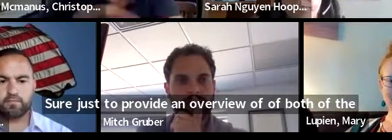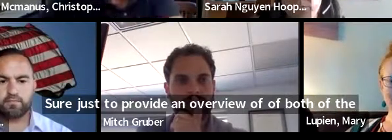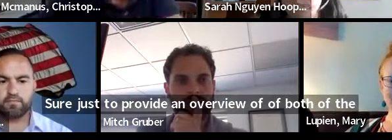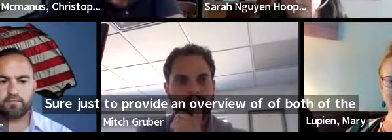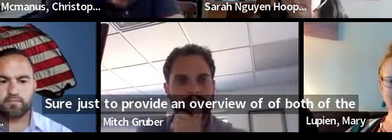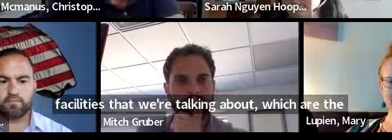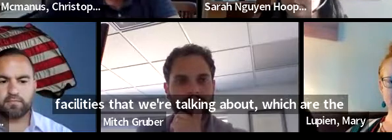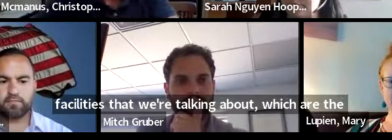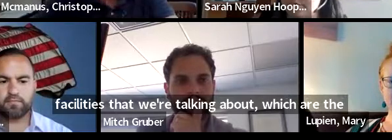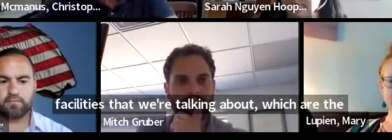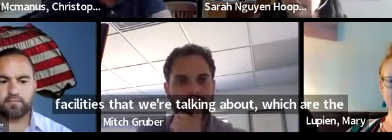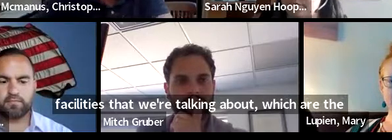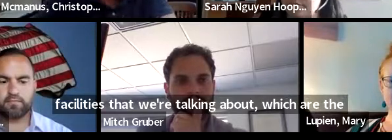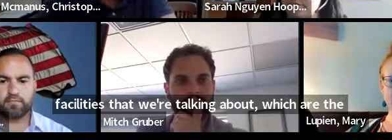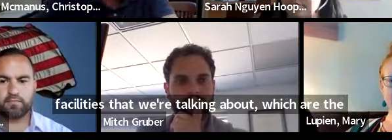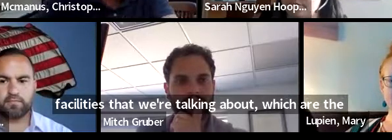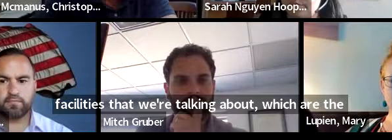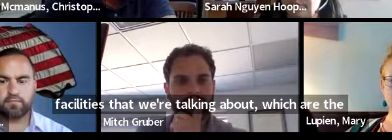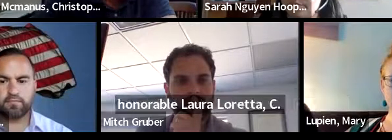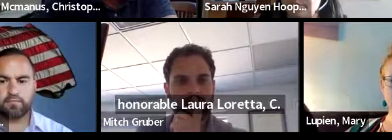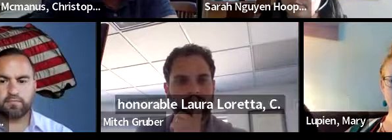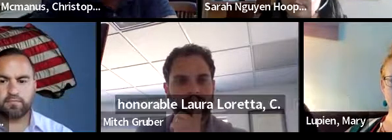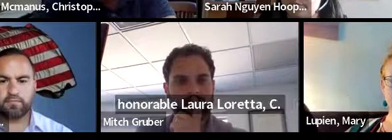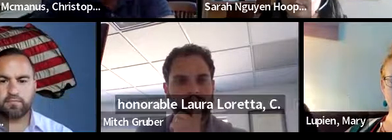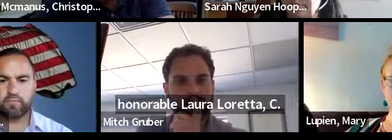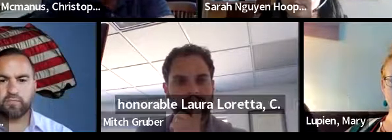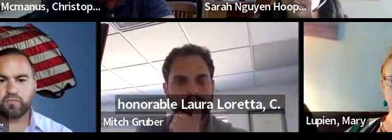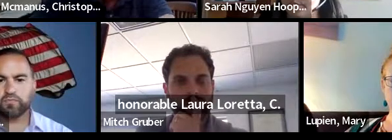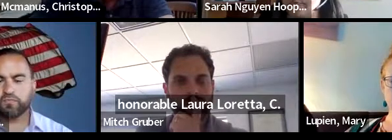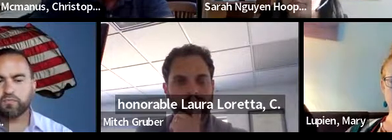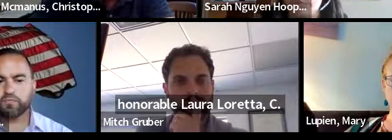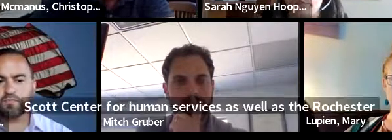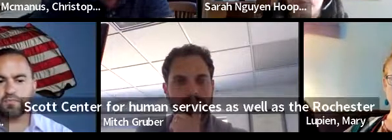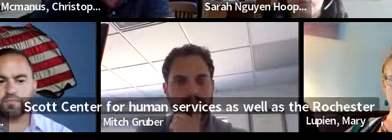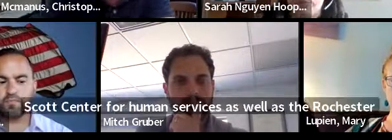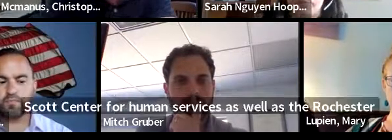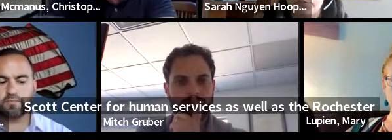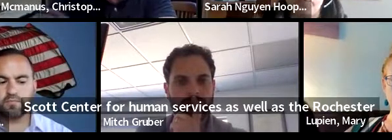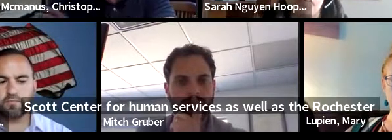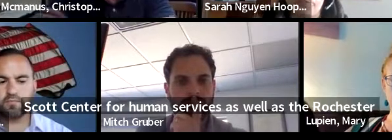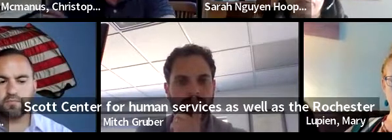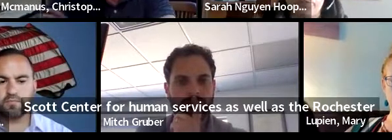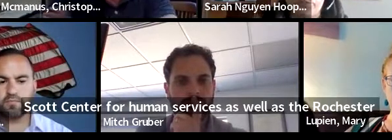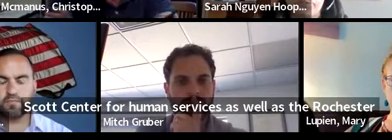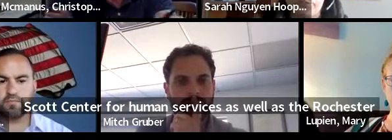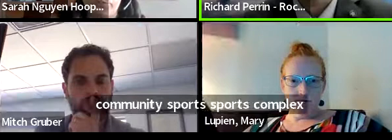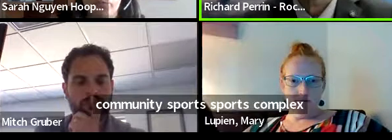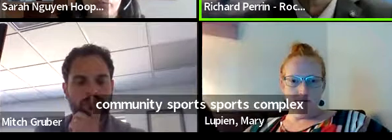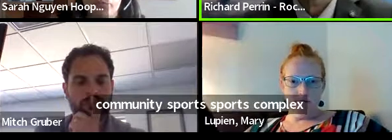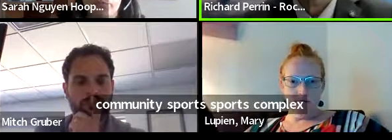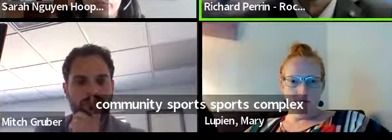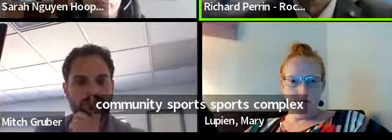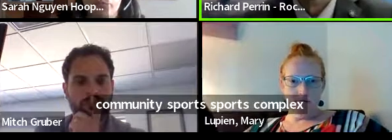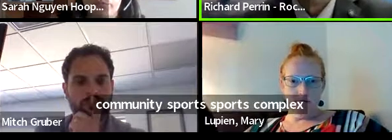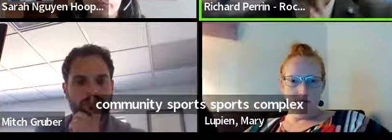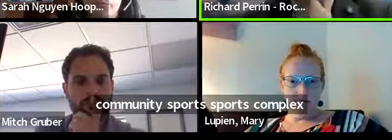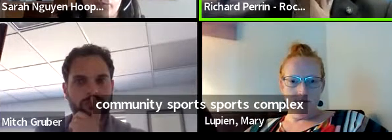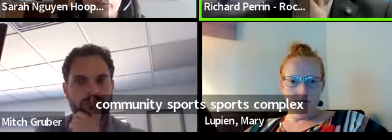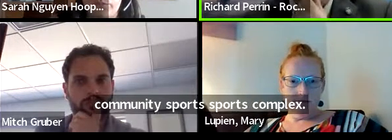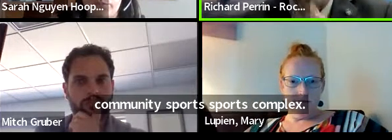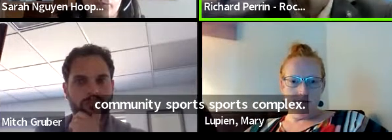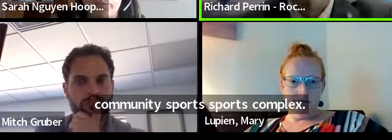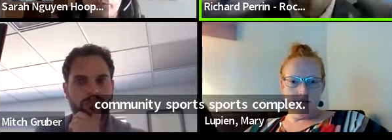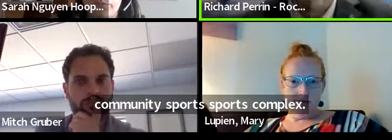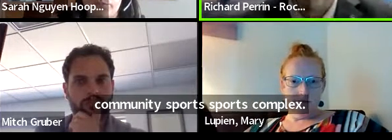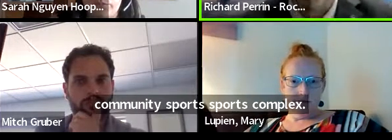for Human Services, as well as the Rochester Community Sports Complex. So starting with the Honorable Loretta